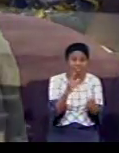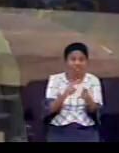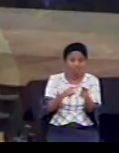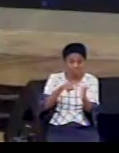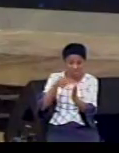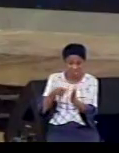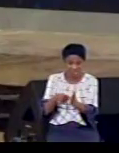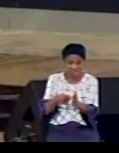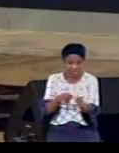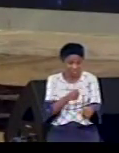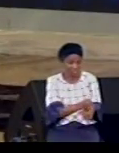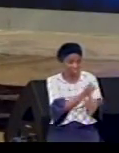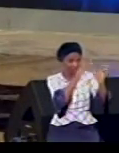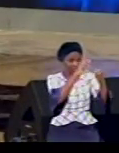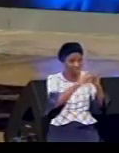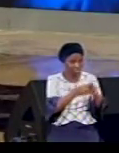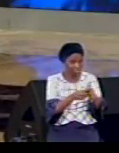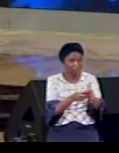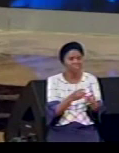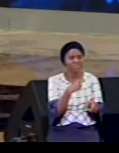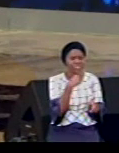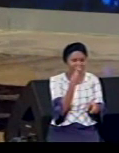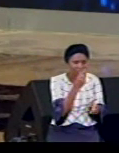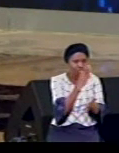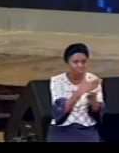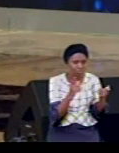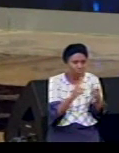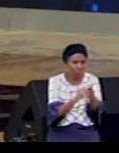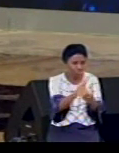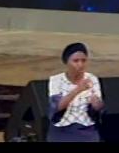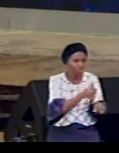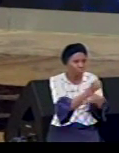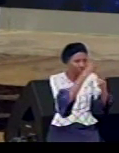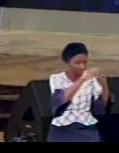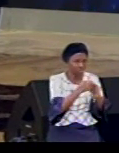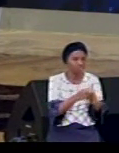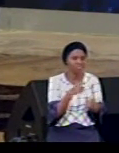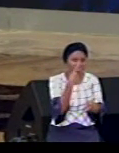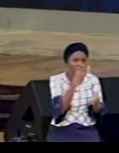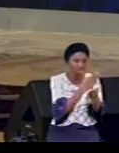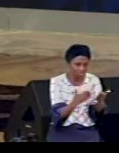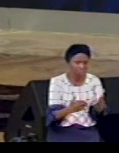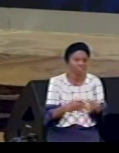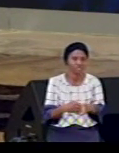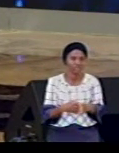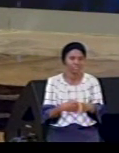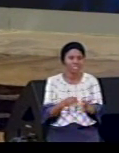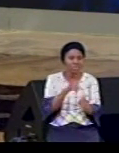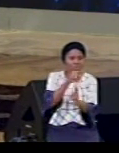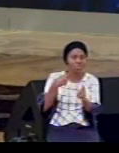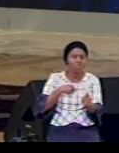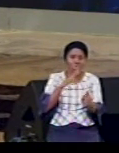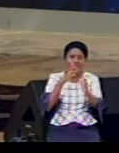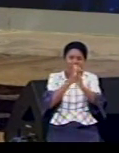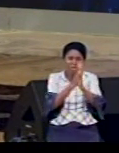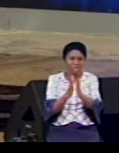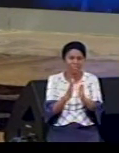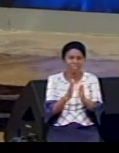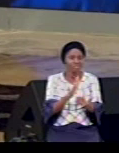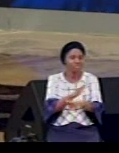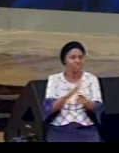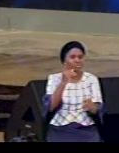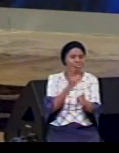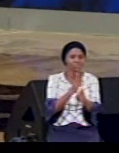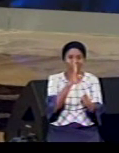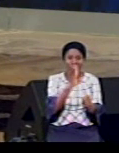mountain, say something to the mountain. While we're praying, don't just be saying words or looking